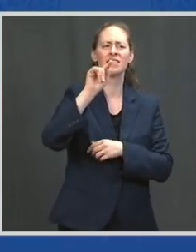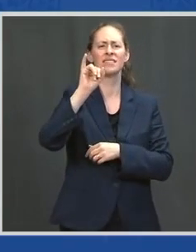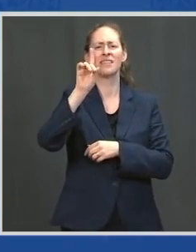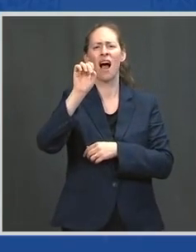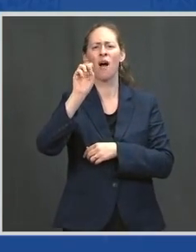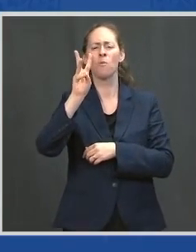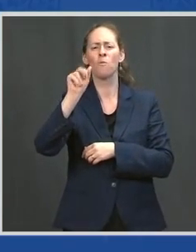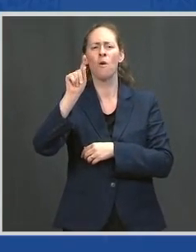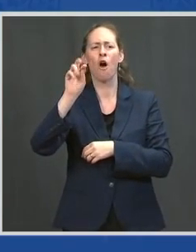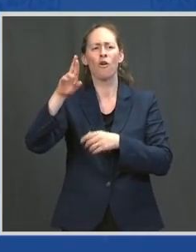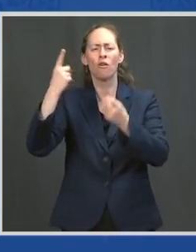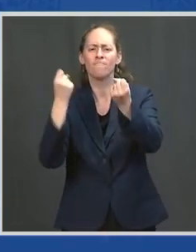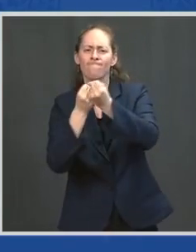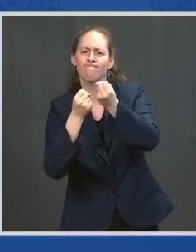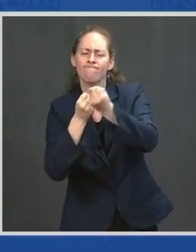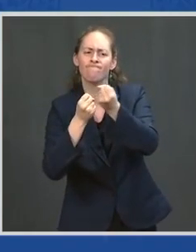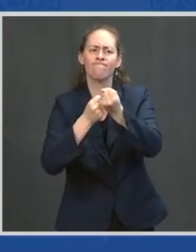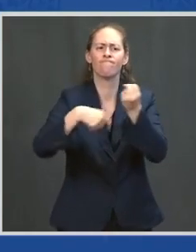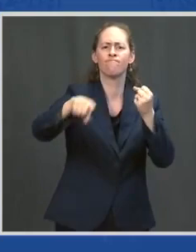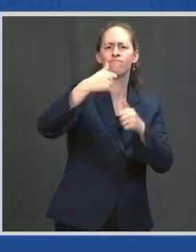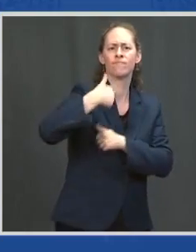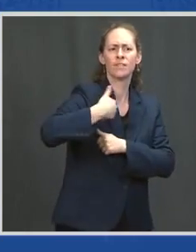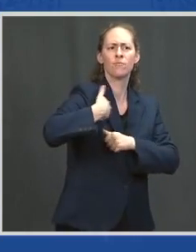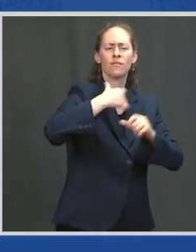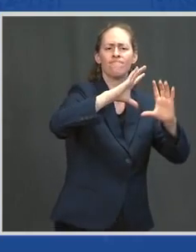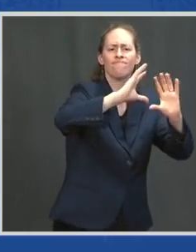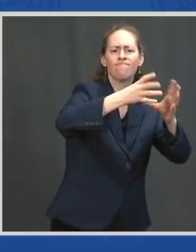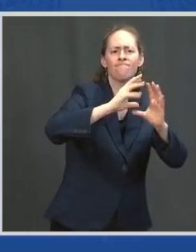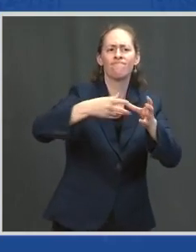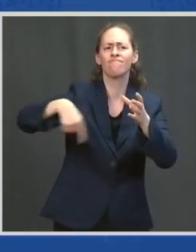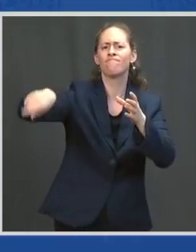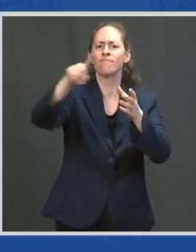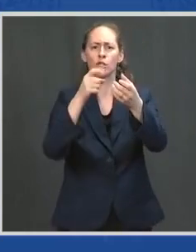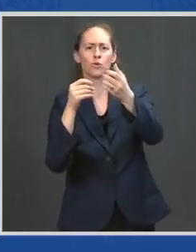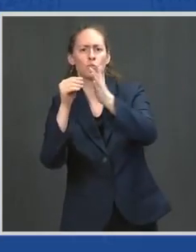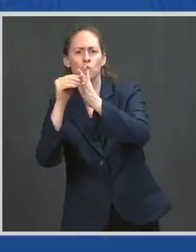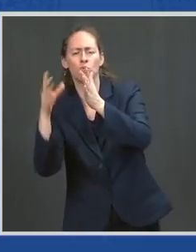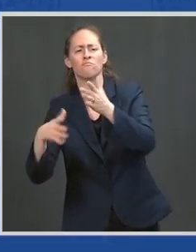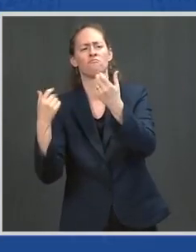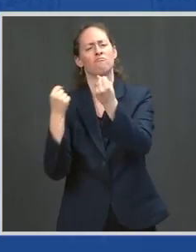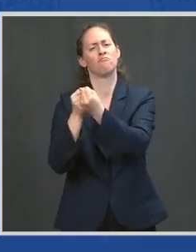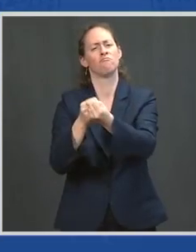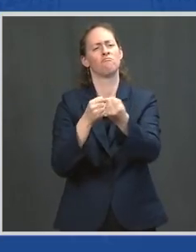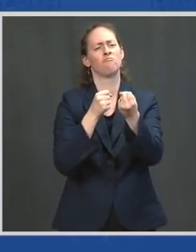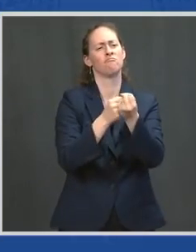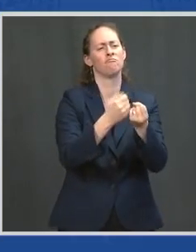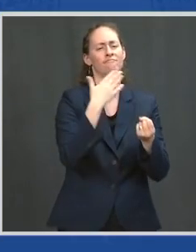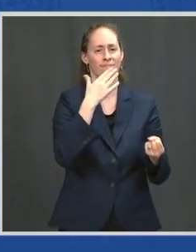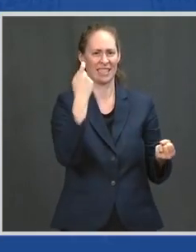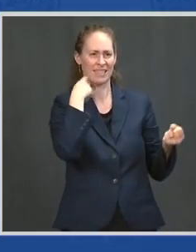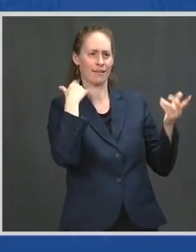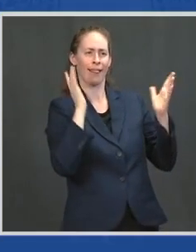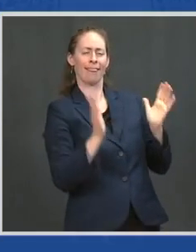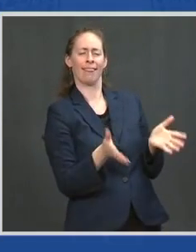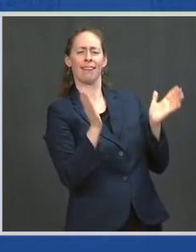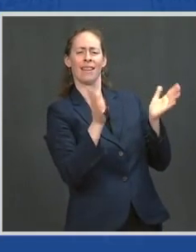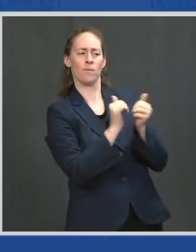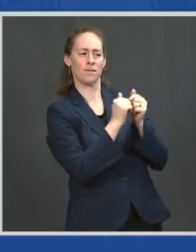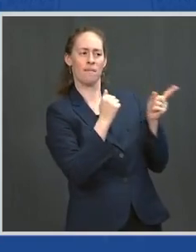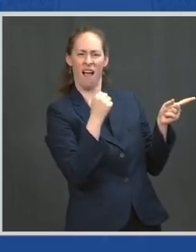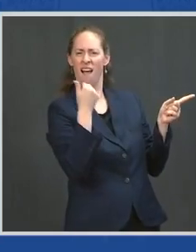other military-connected students. Actually, I just met one of the veterans that was in the lab there. And to